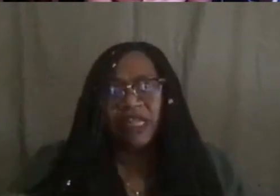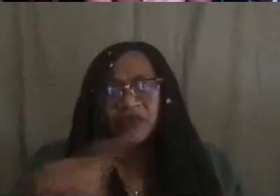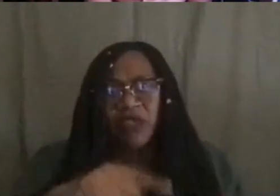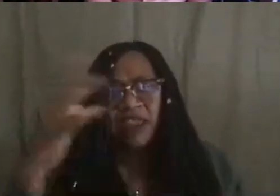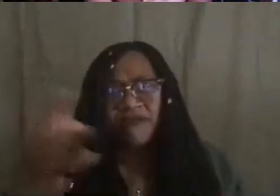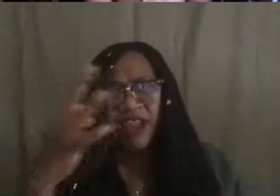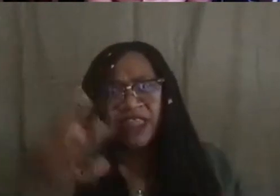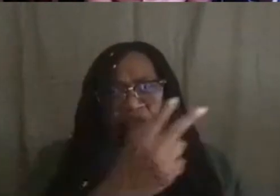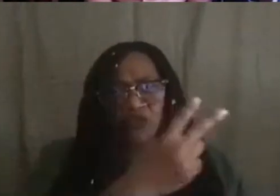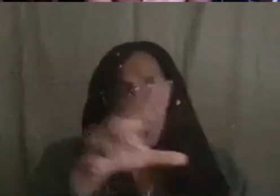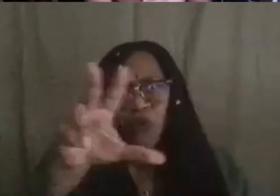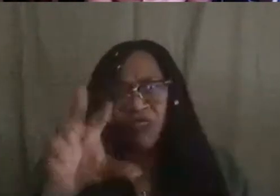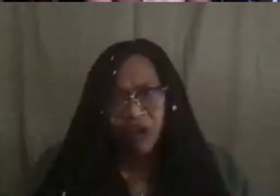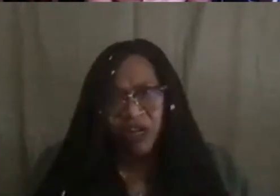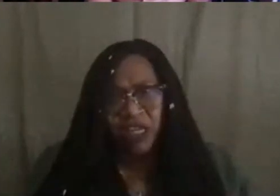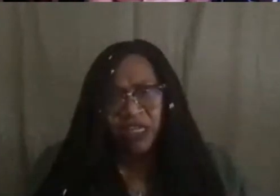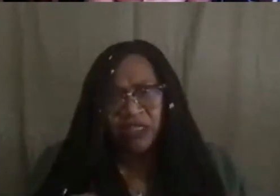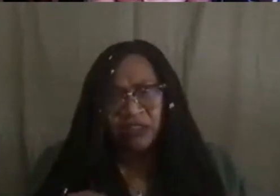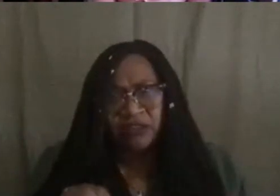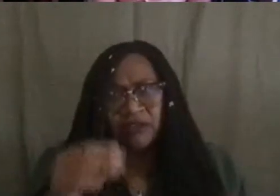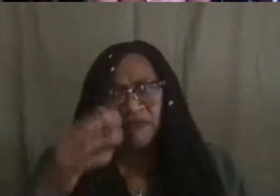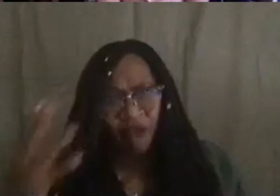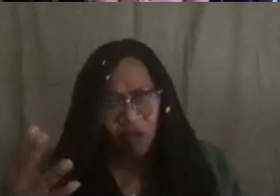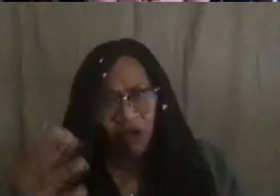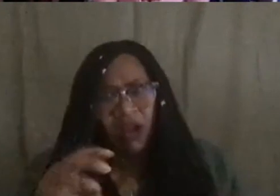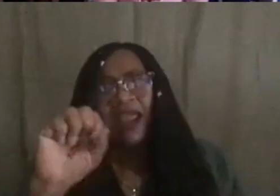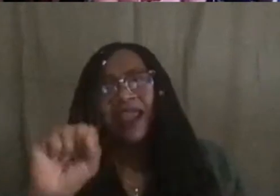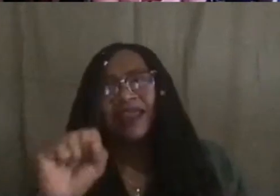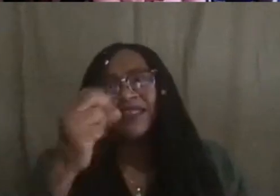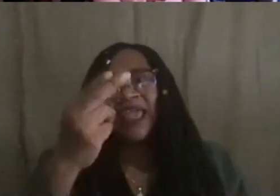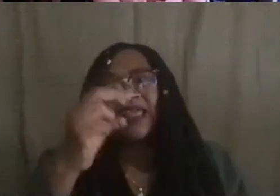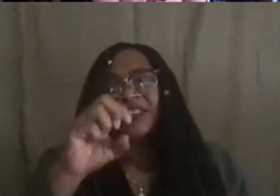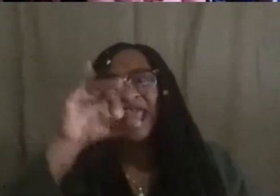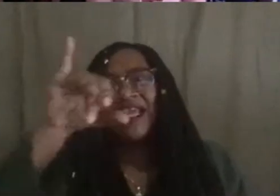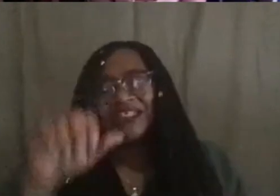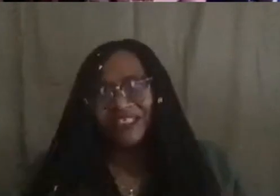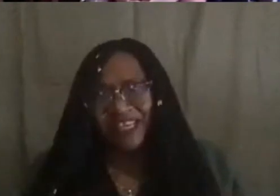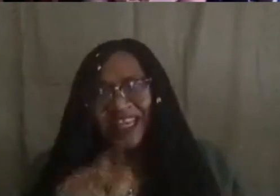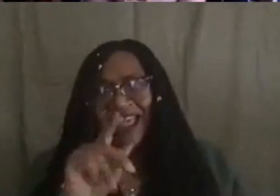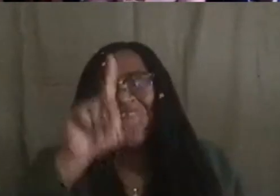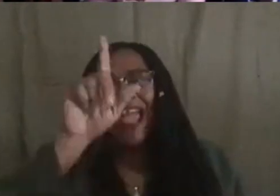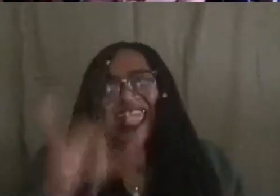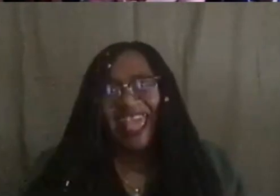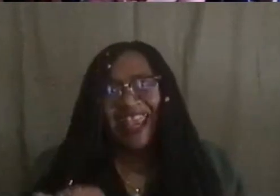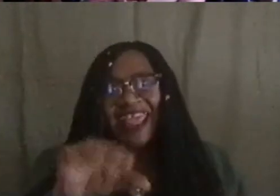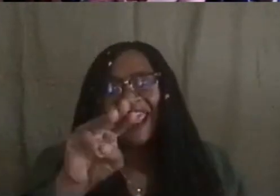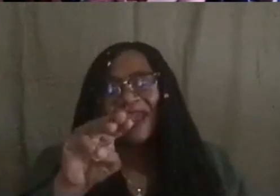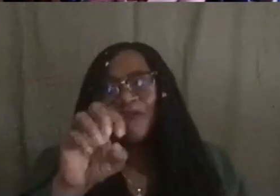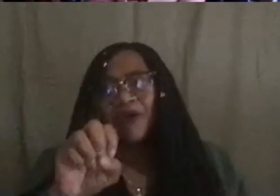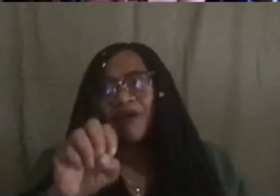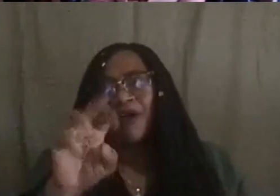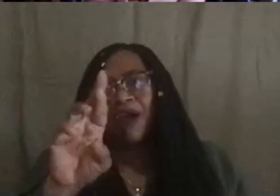4 o'clock. And our panelists then will be Sheila P. Bright, Amanda D. King, Dr. Kelly Morgan, Dr. Izetta